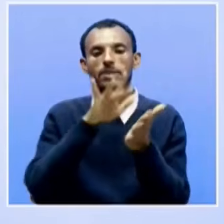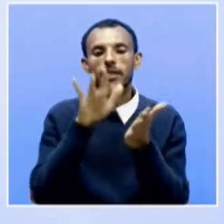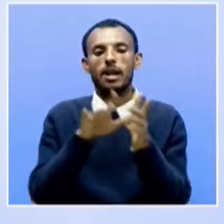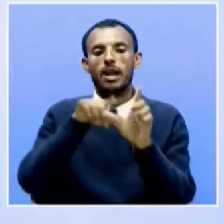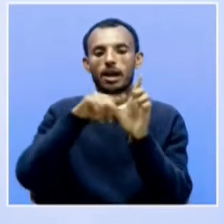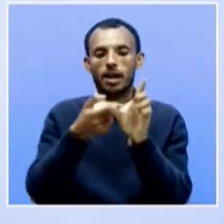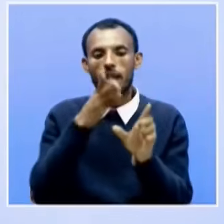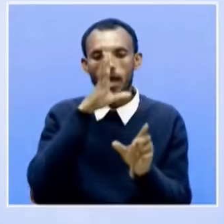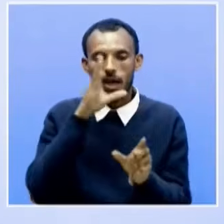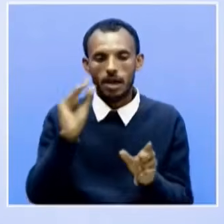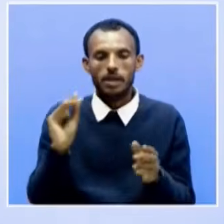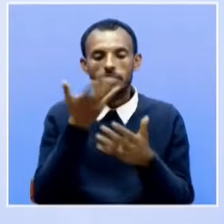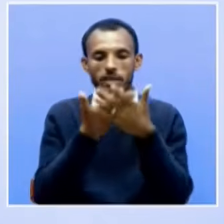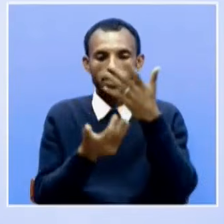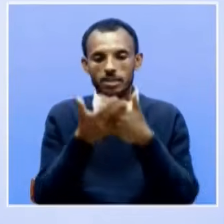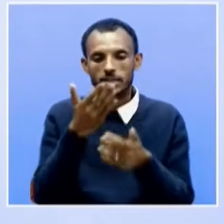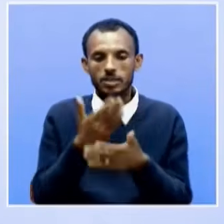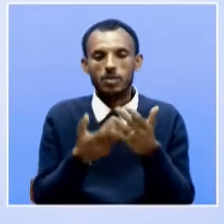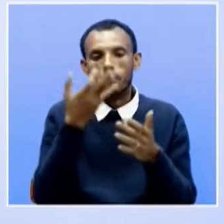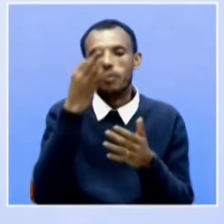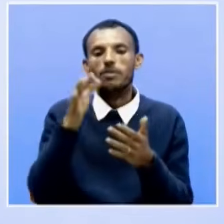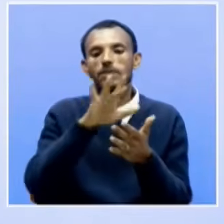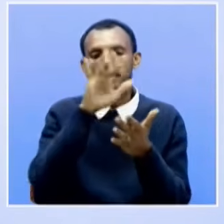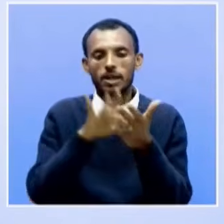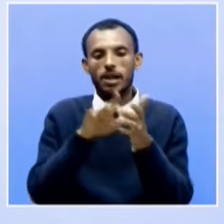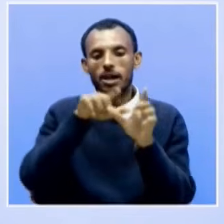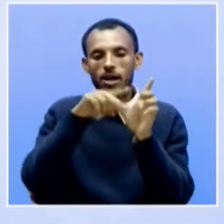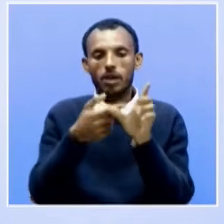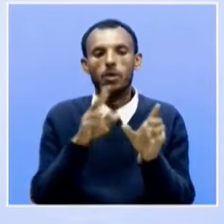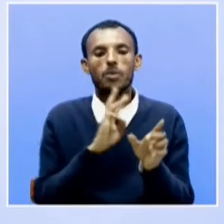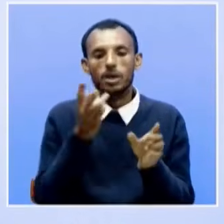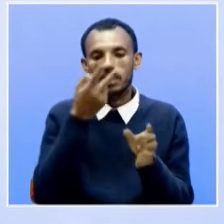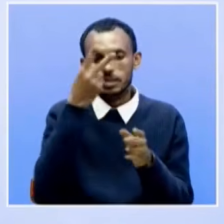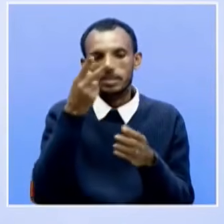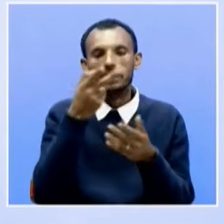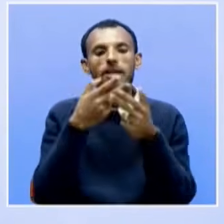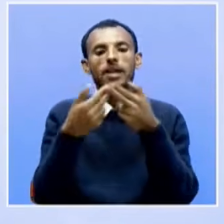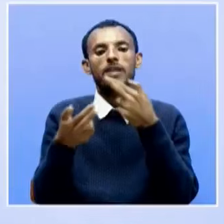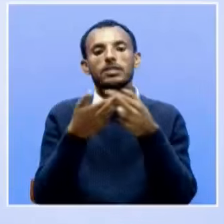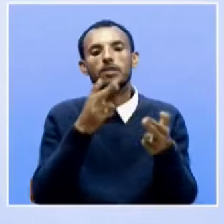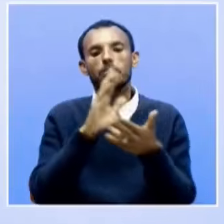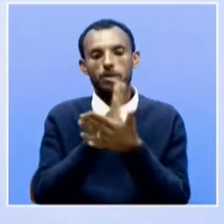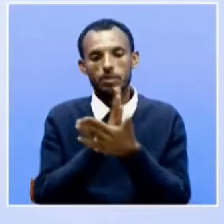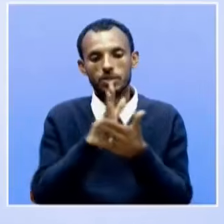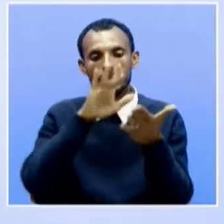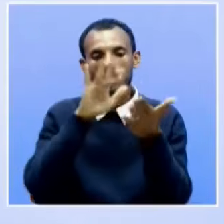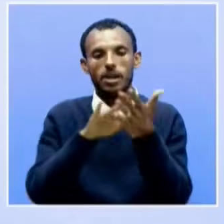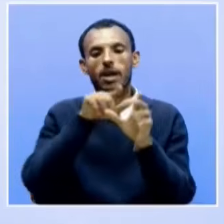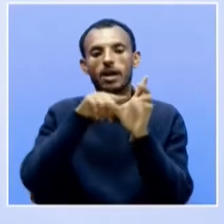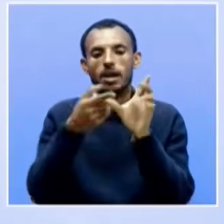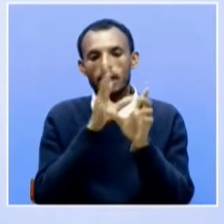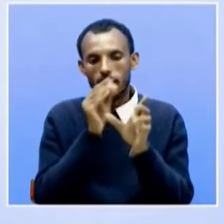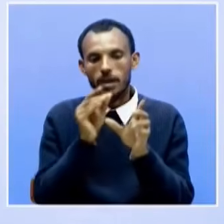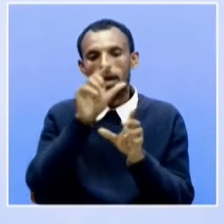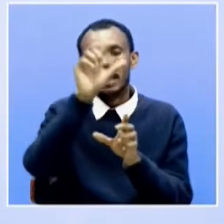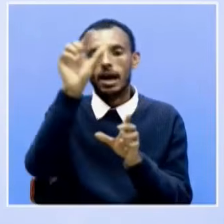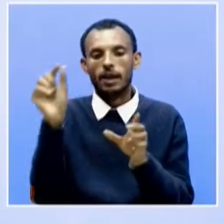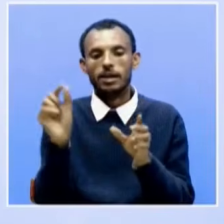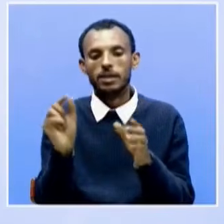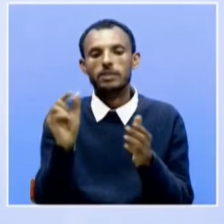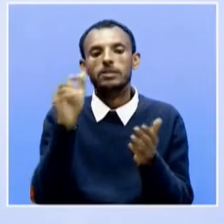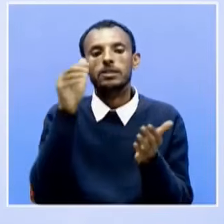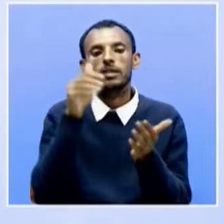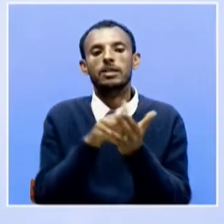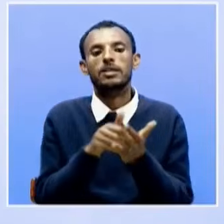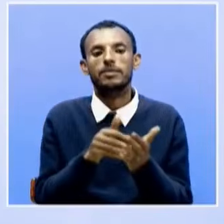And in the discussion of the central angle, we have seen the relationship between the central angle and the arc subtending it.